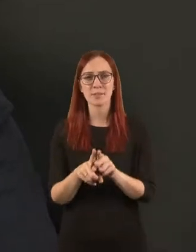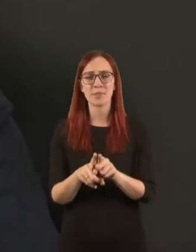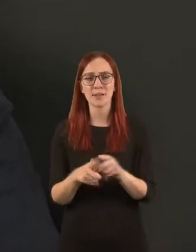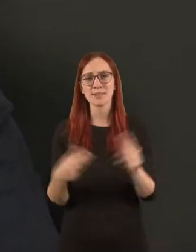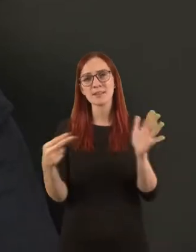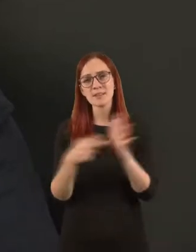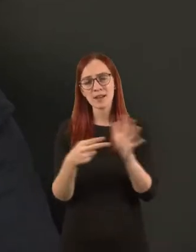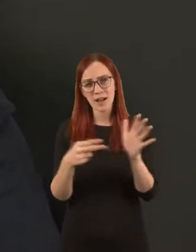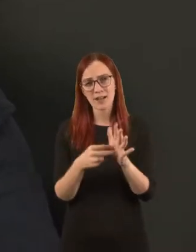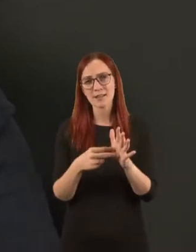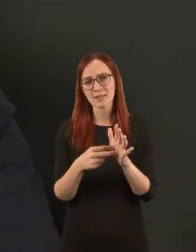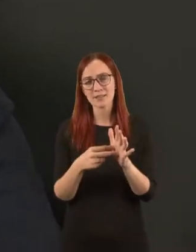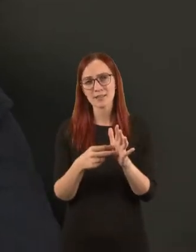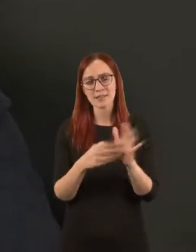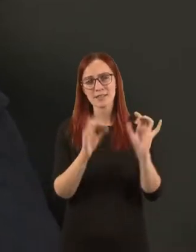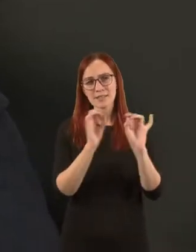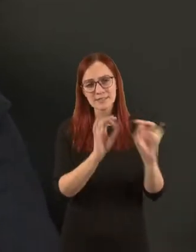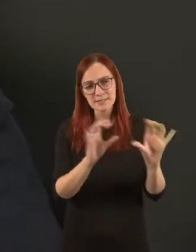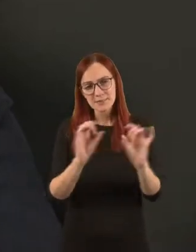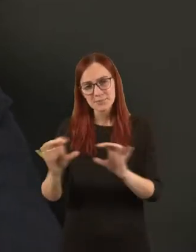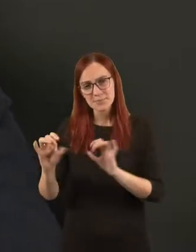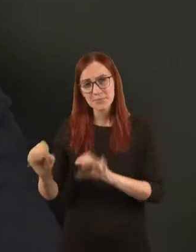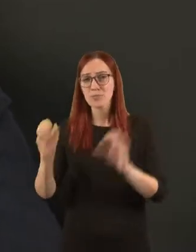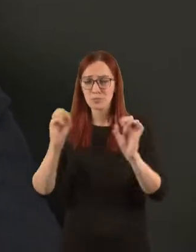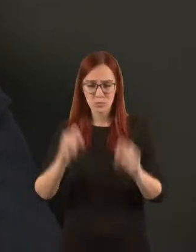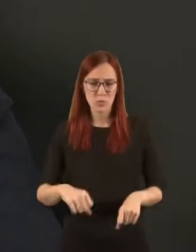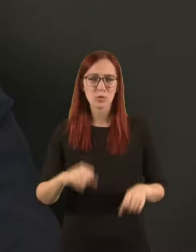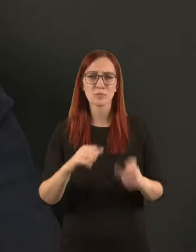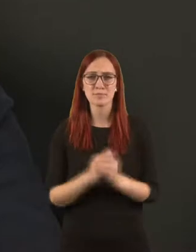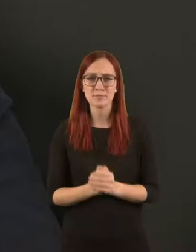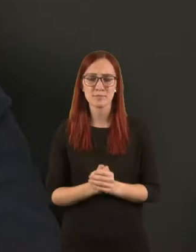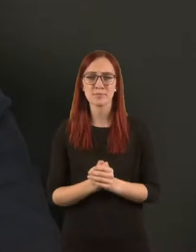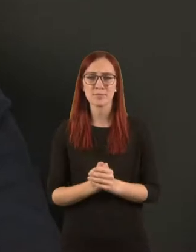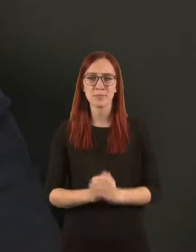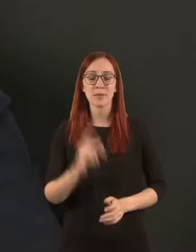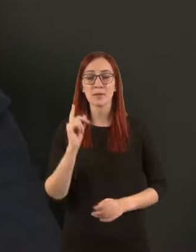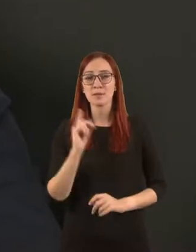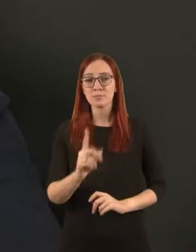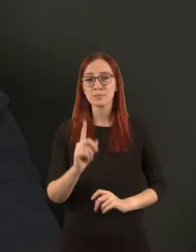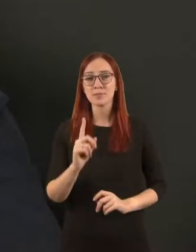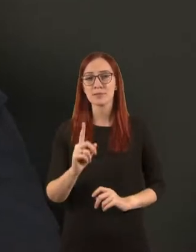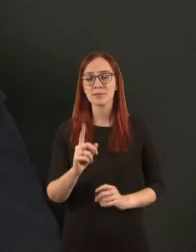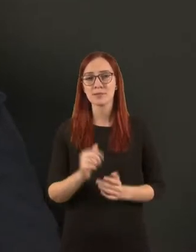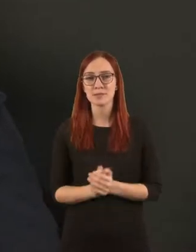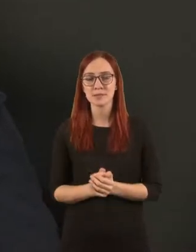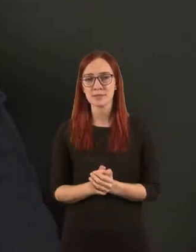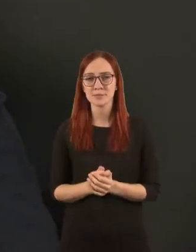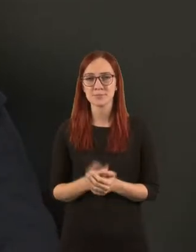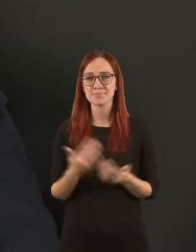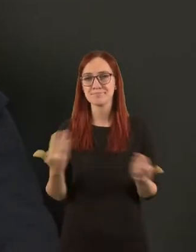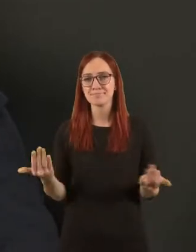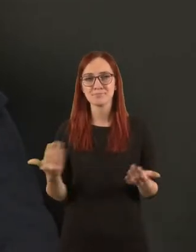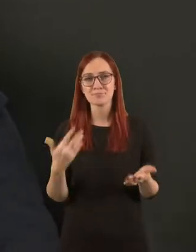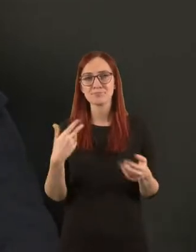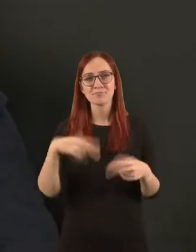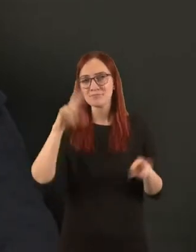more imperative. Of course, we can introduce taxes, we can introduce